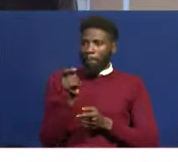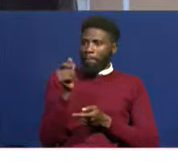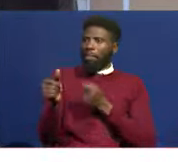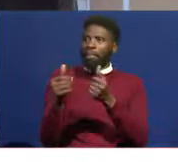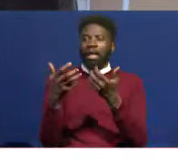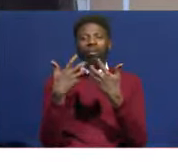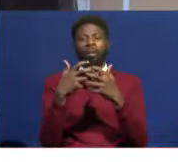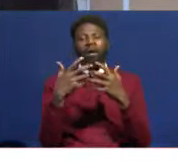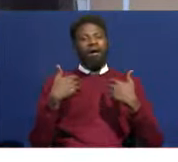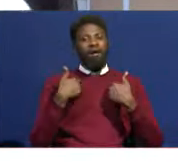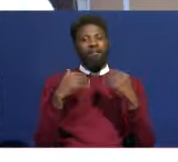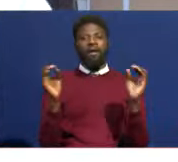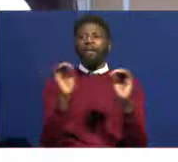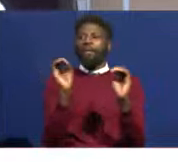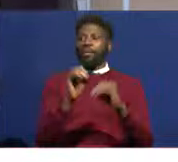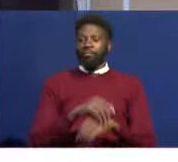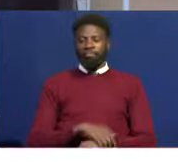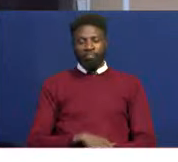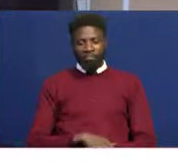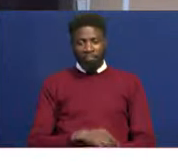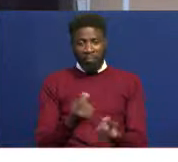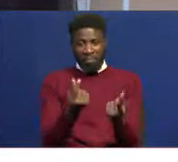amount that has been received